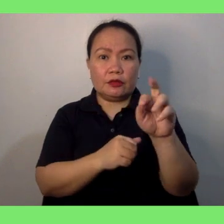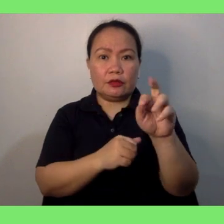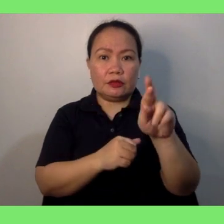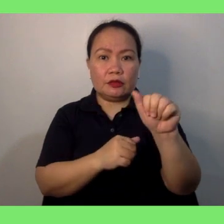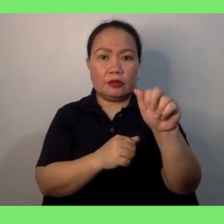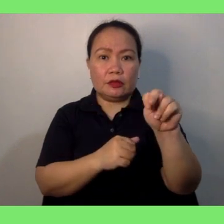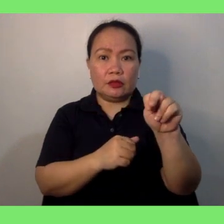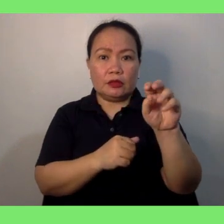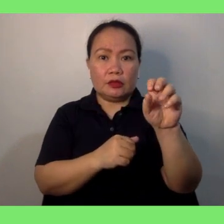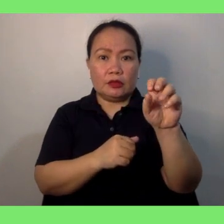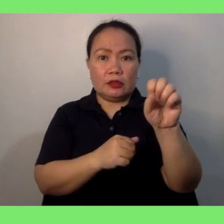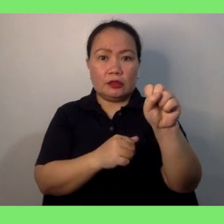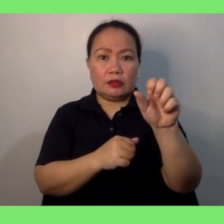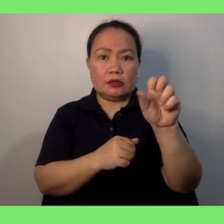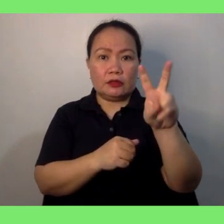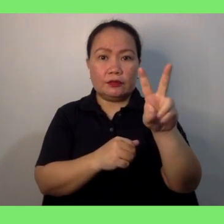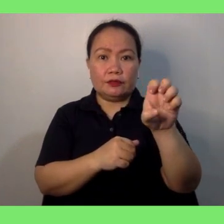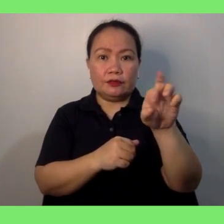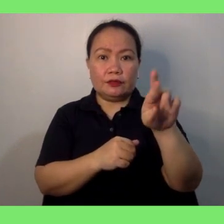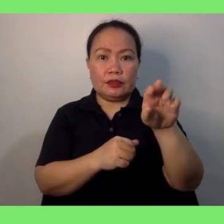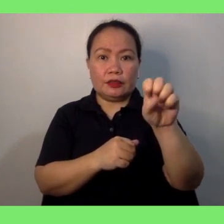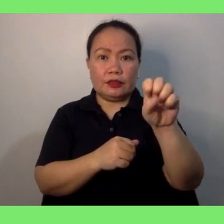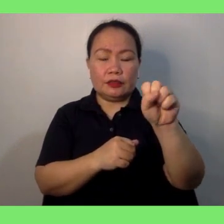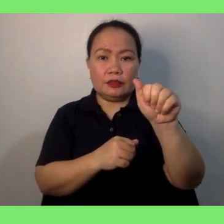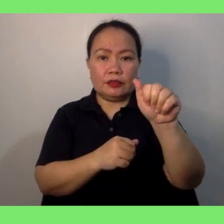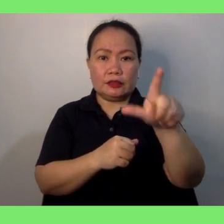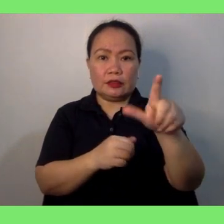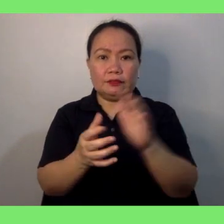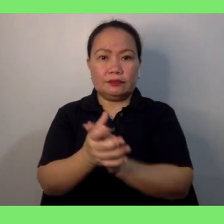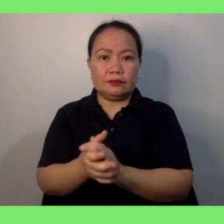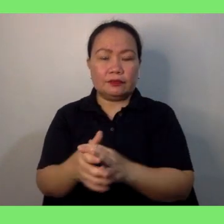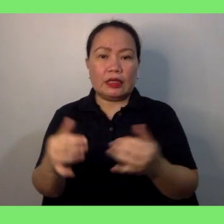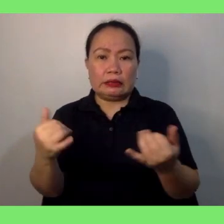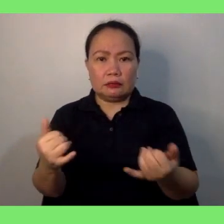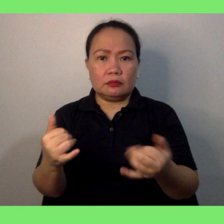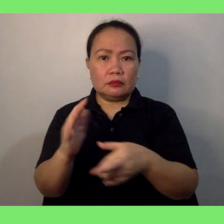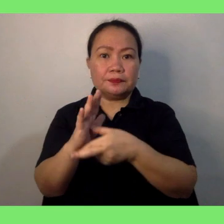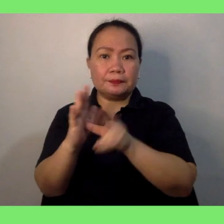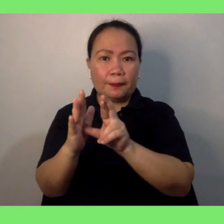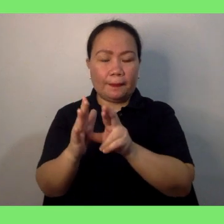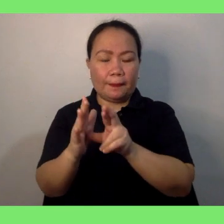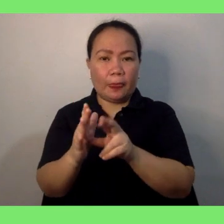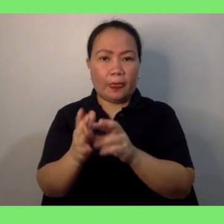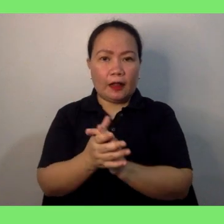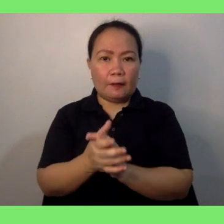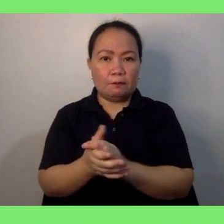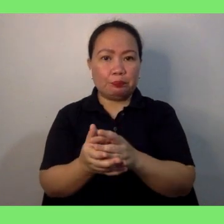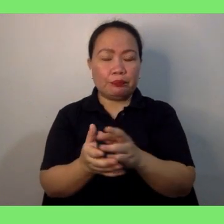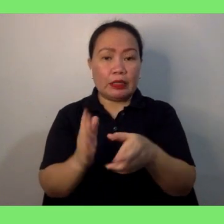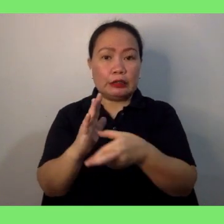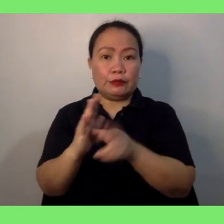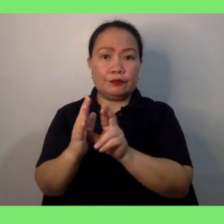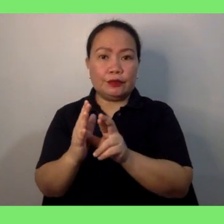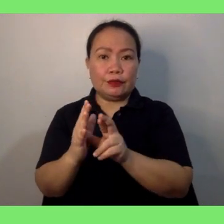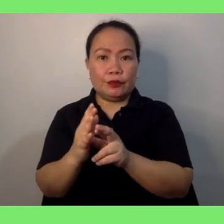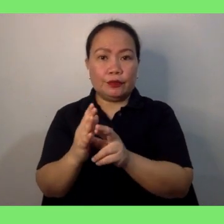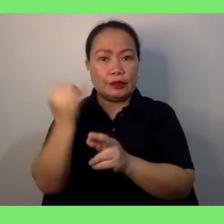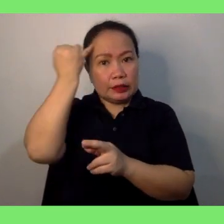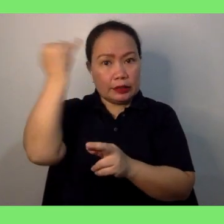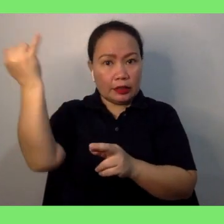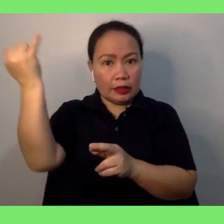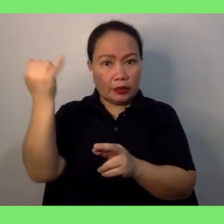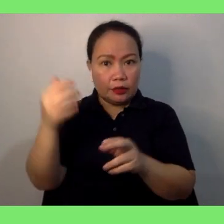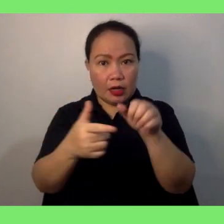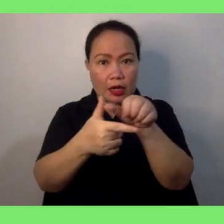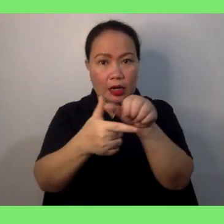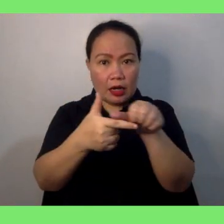Okay? So, let us have first a short recap on the concept of angle